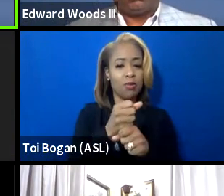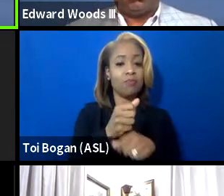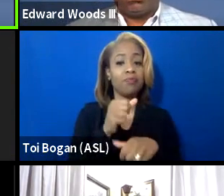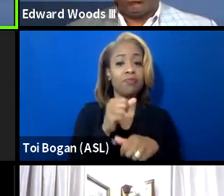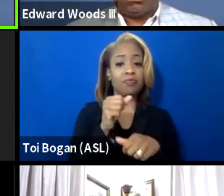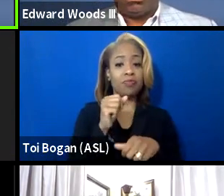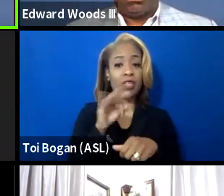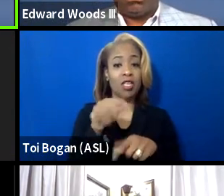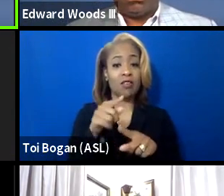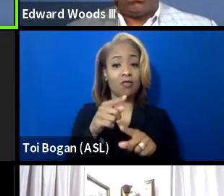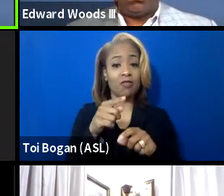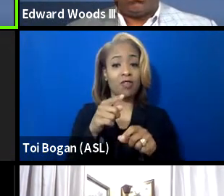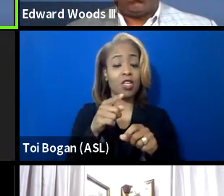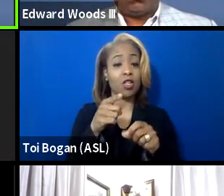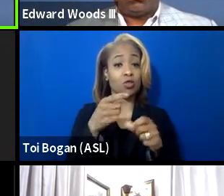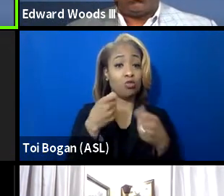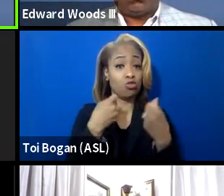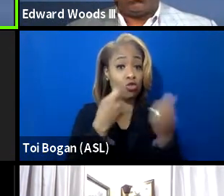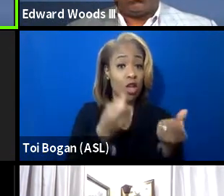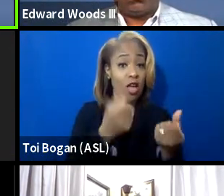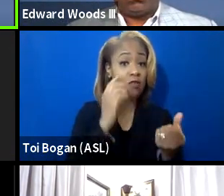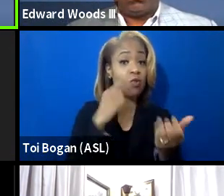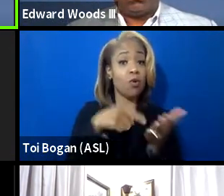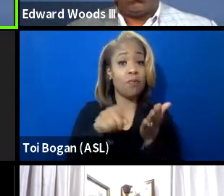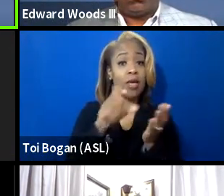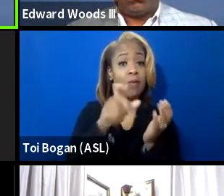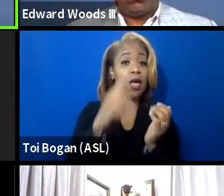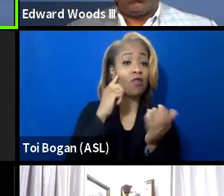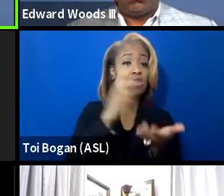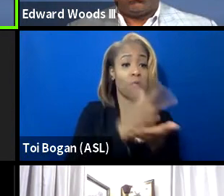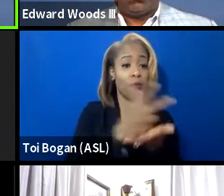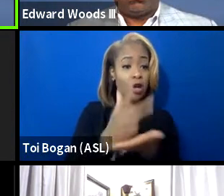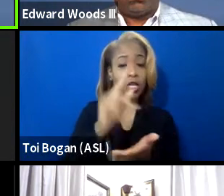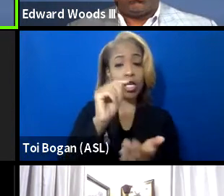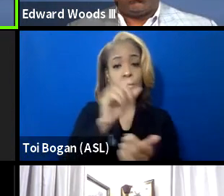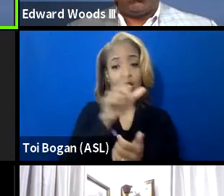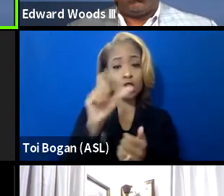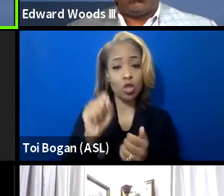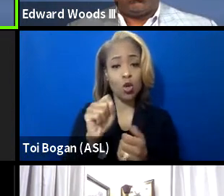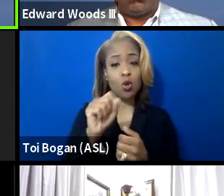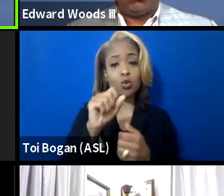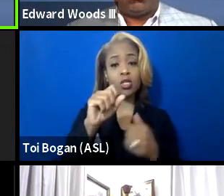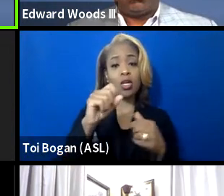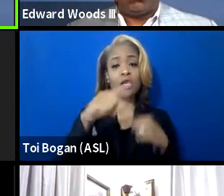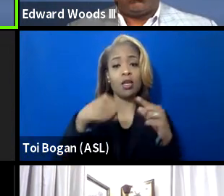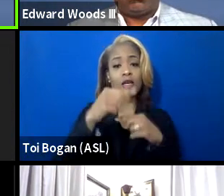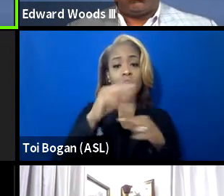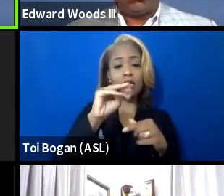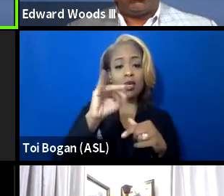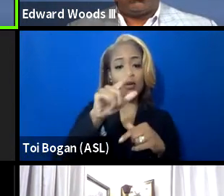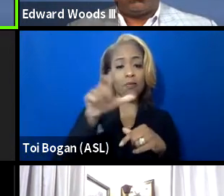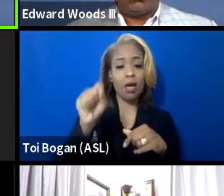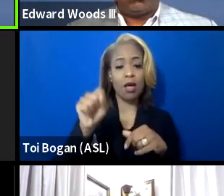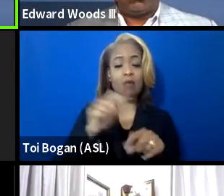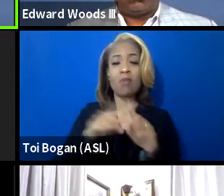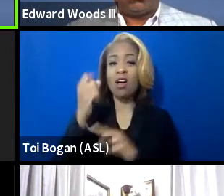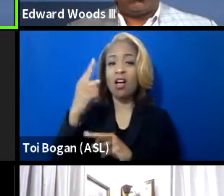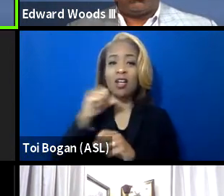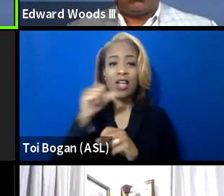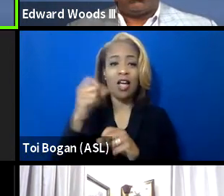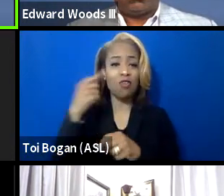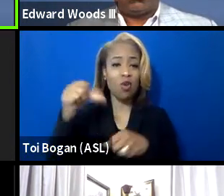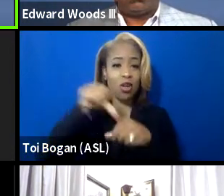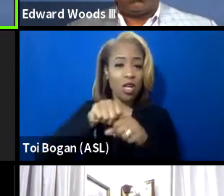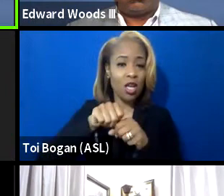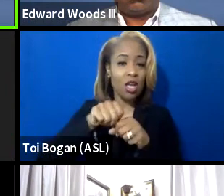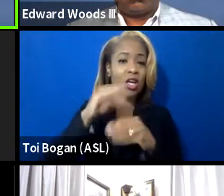be reimbursed for your mileage and parking and tolls. But you do not receive reimbursement for fuel or repairs